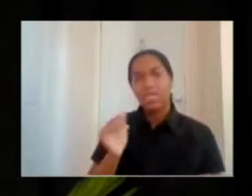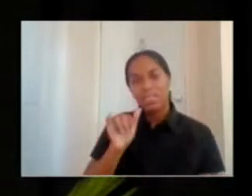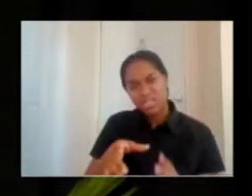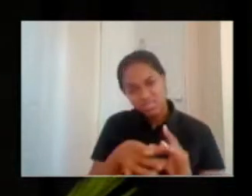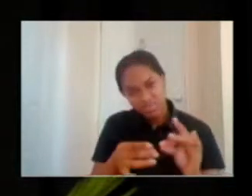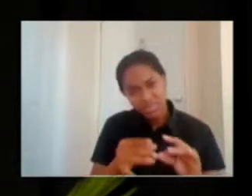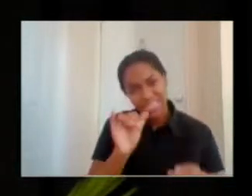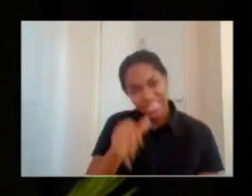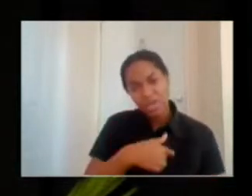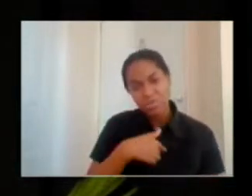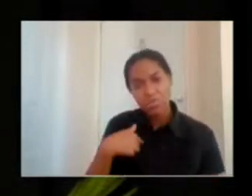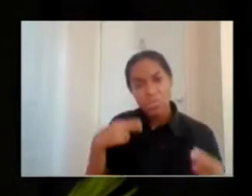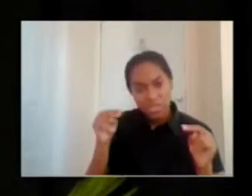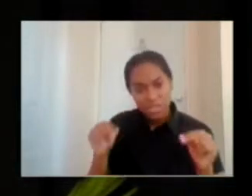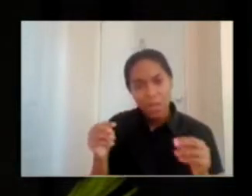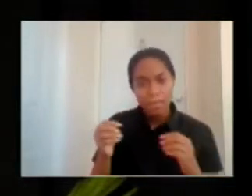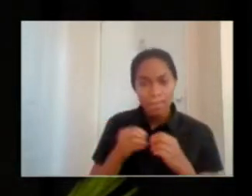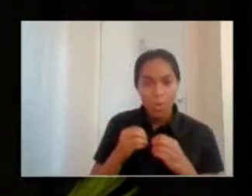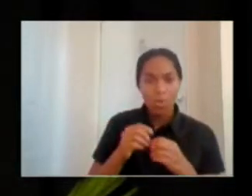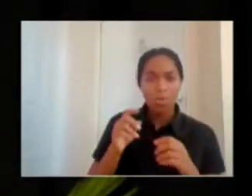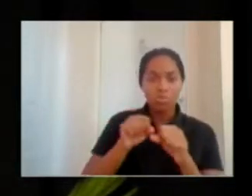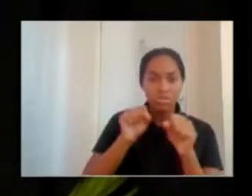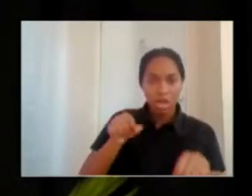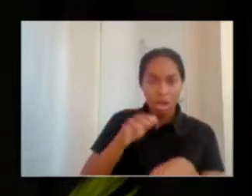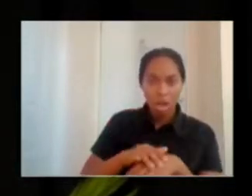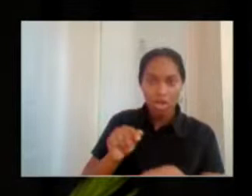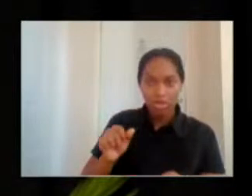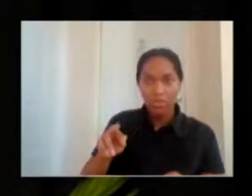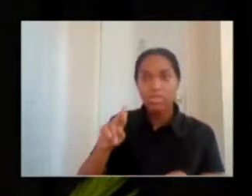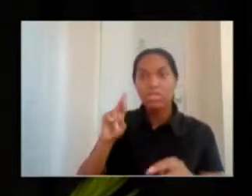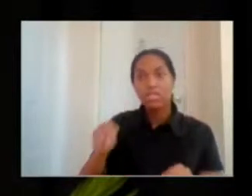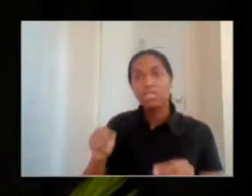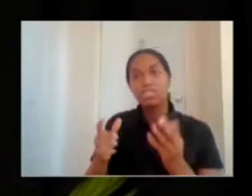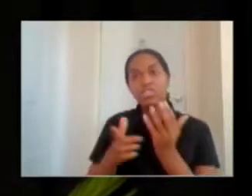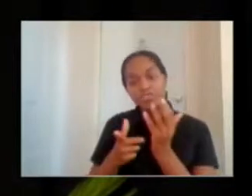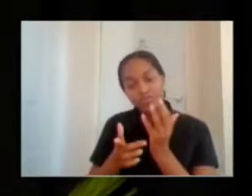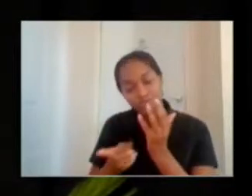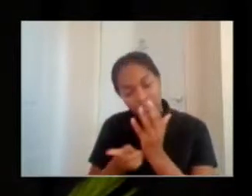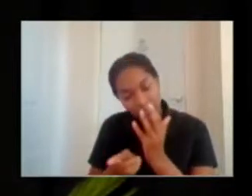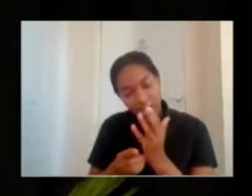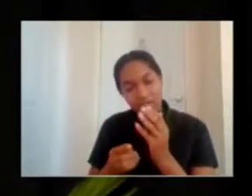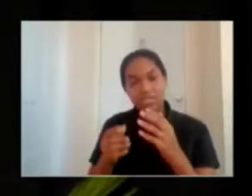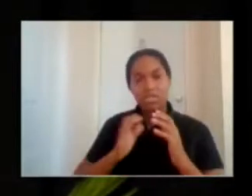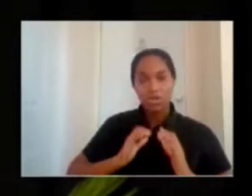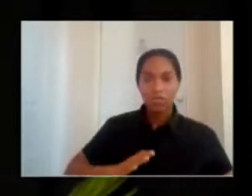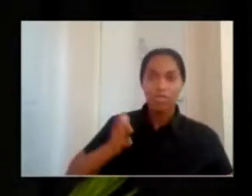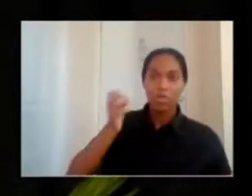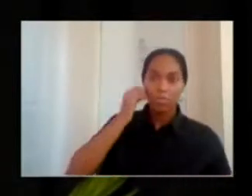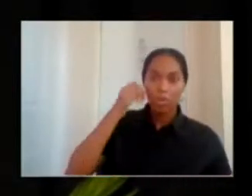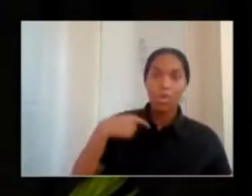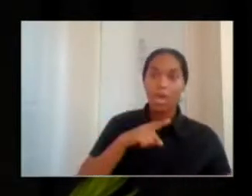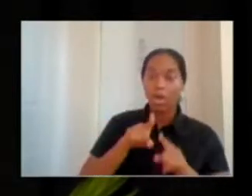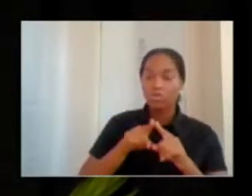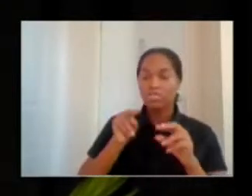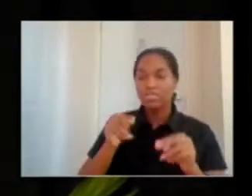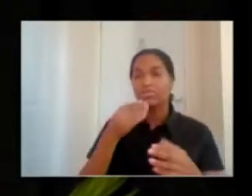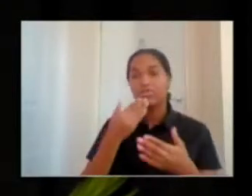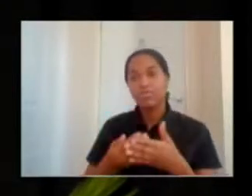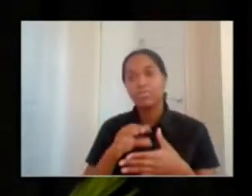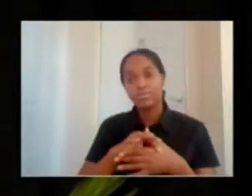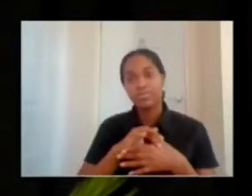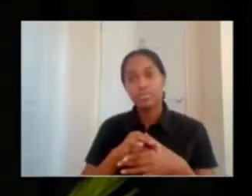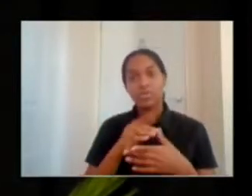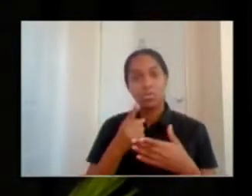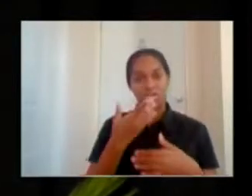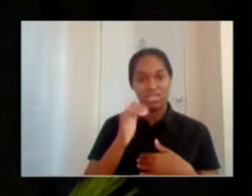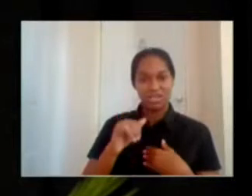need stations on the air. We need devices in consumers' home, and we need great content. And I think one of the things that Young pointed out